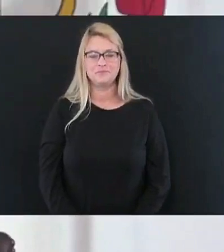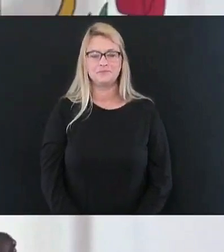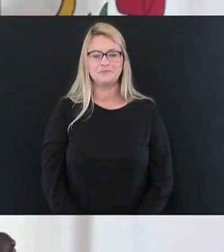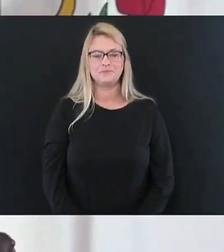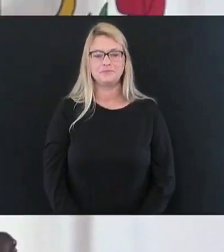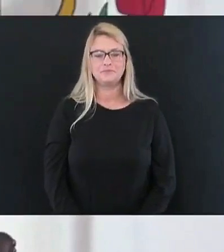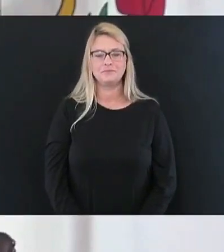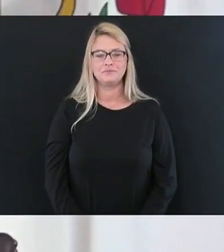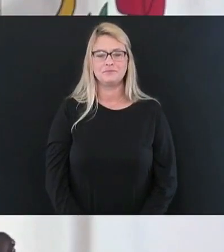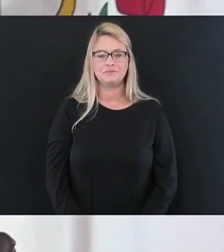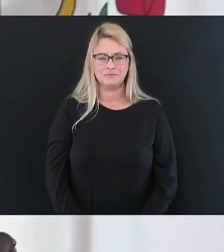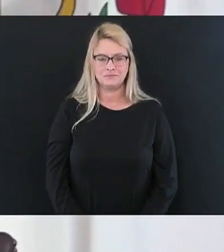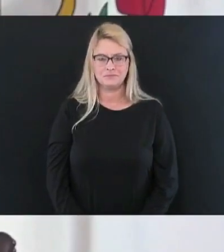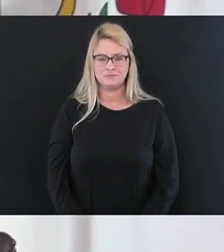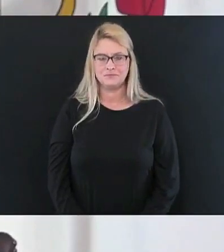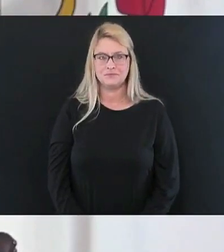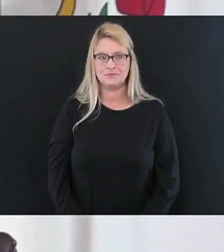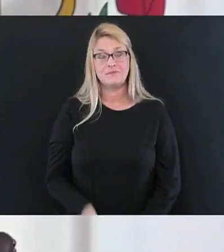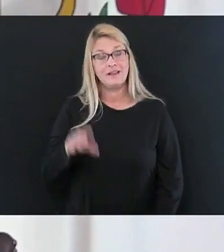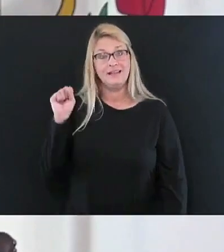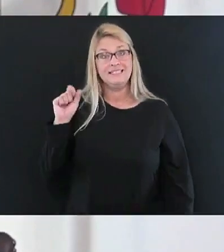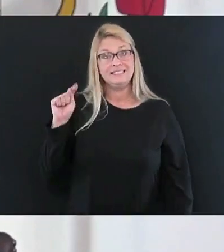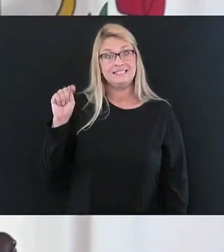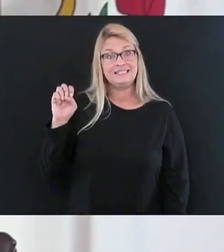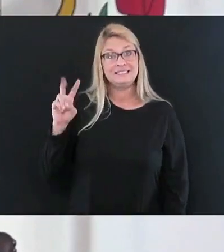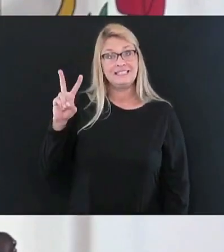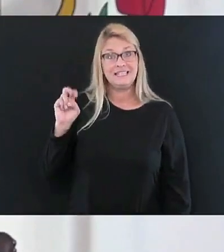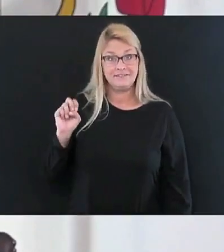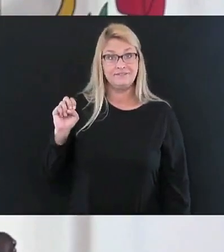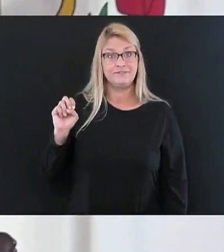Stephen, I think it's, I